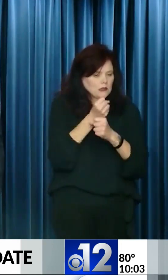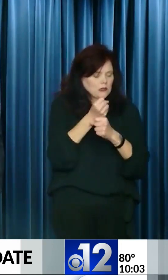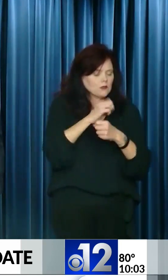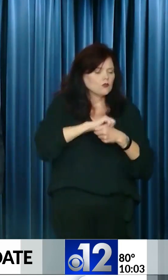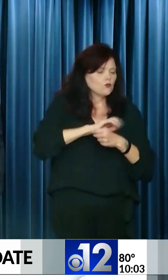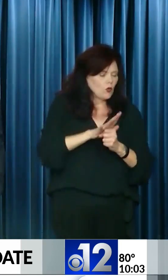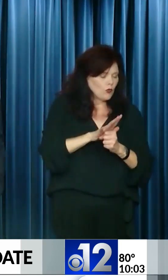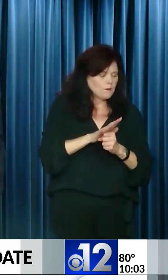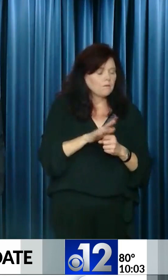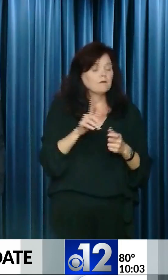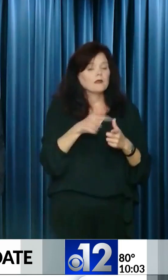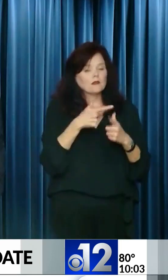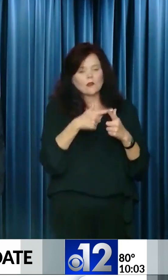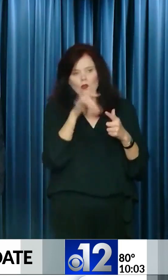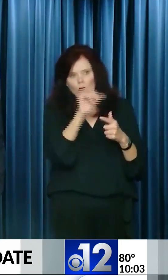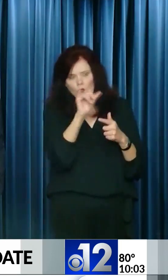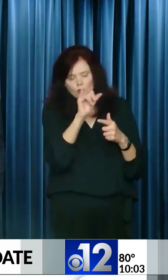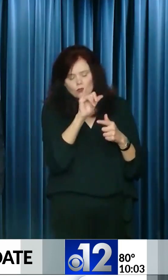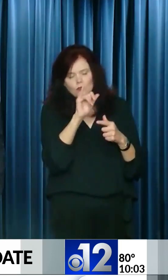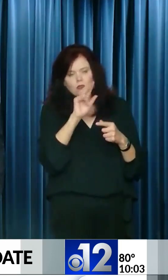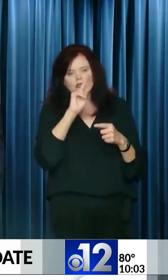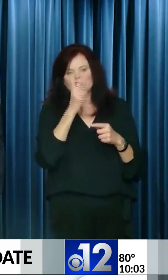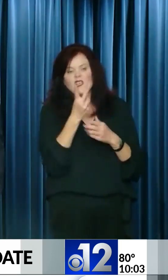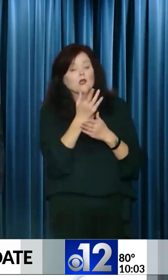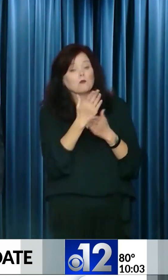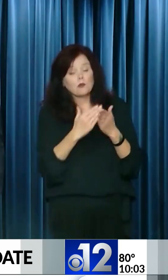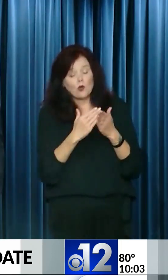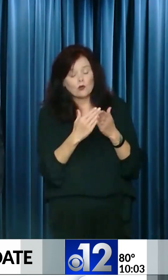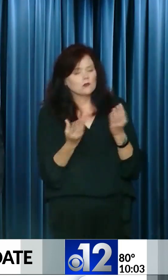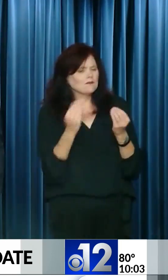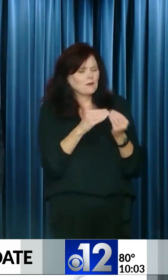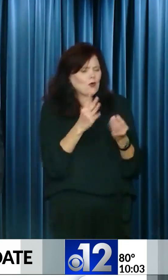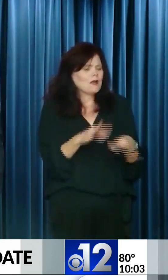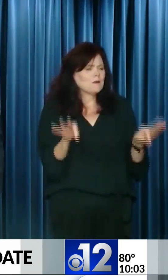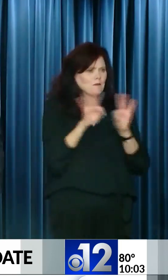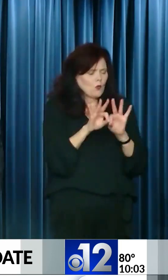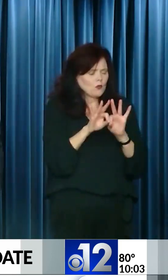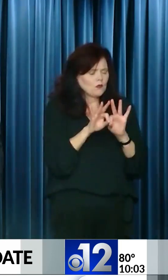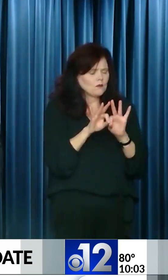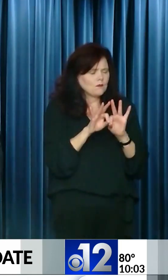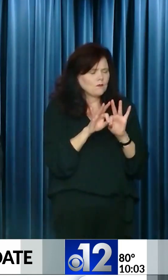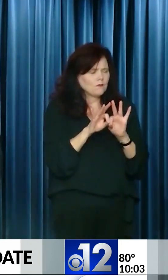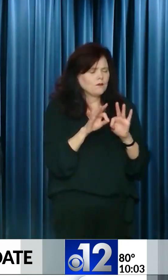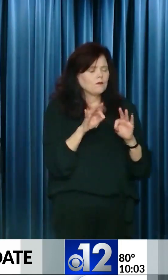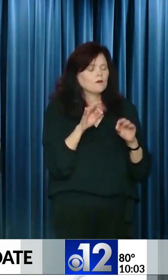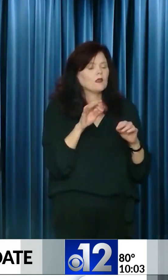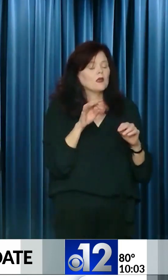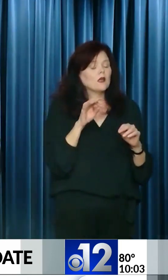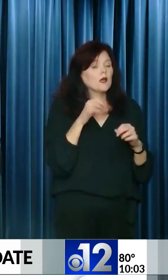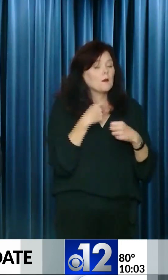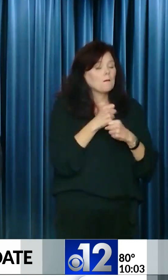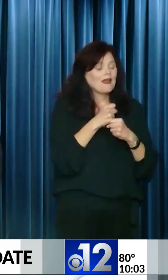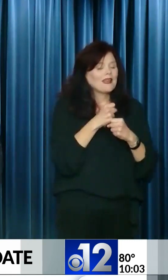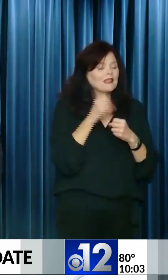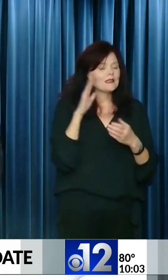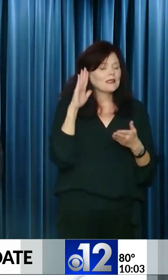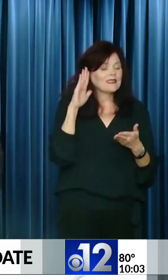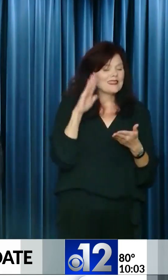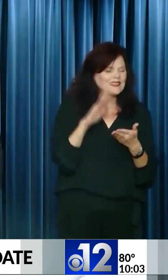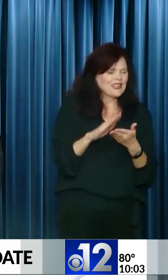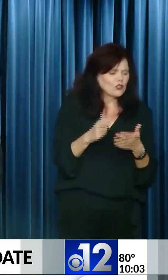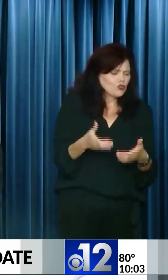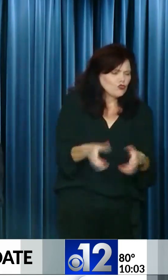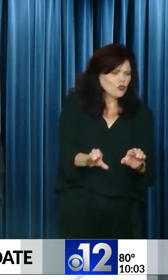virus, and it also, the second phase, which is even more important given where we find ourselves today, it makes it even less